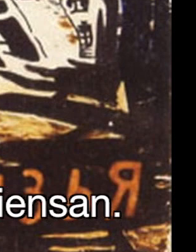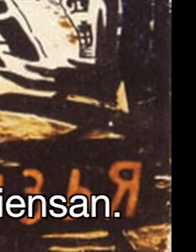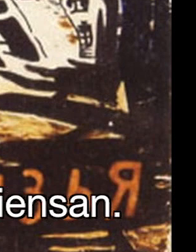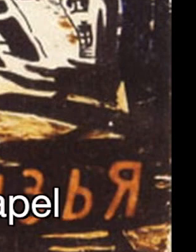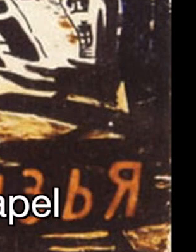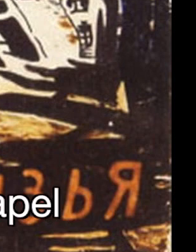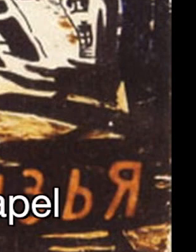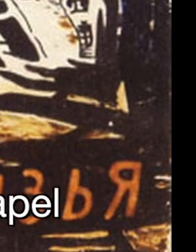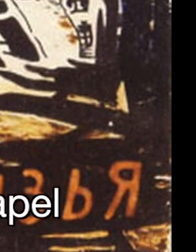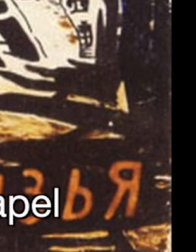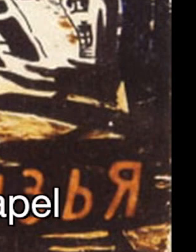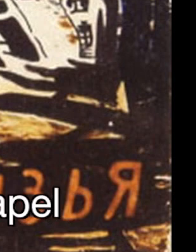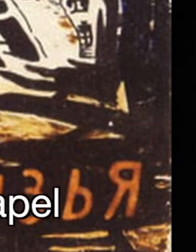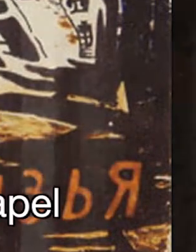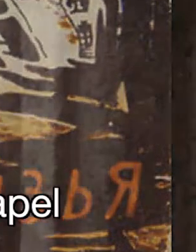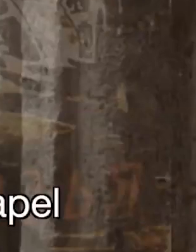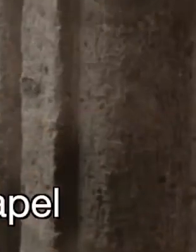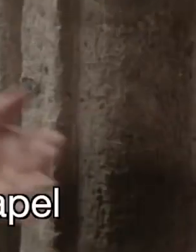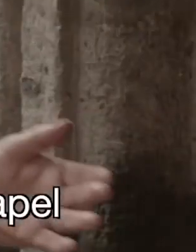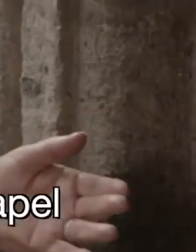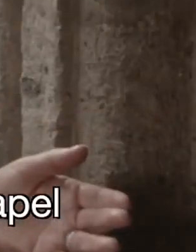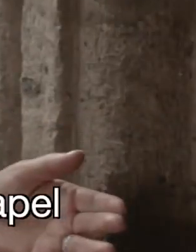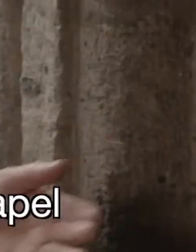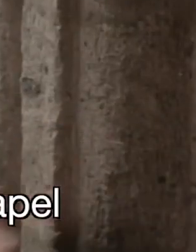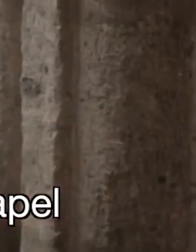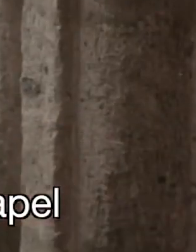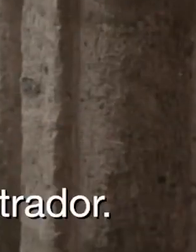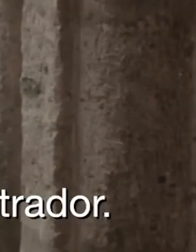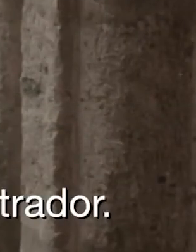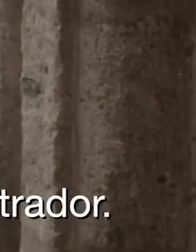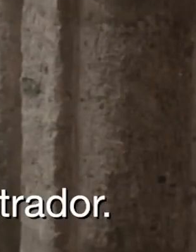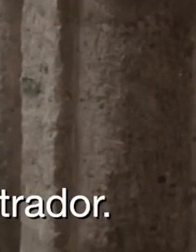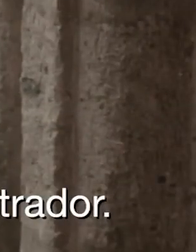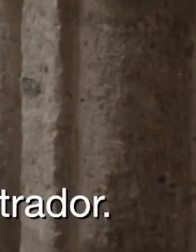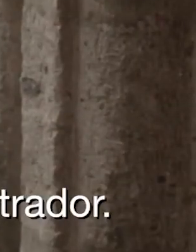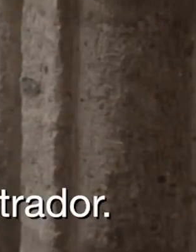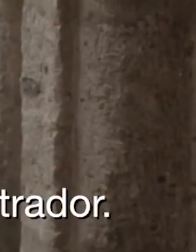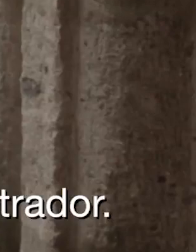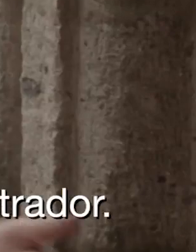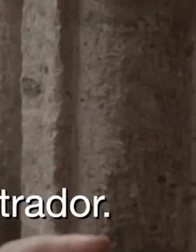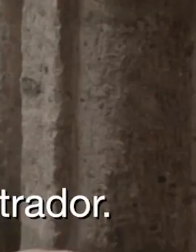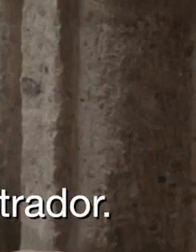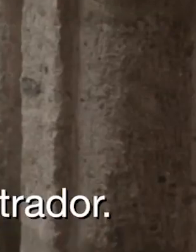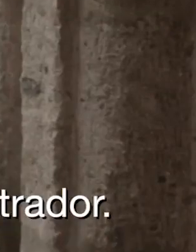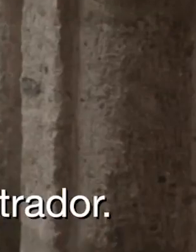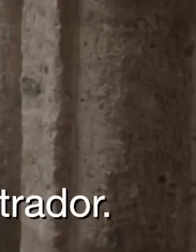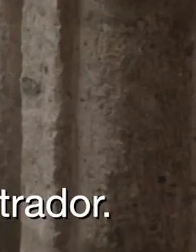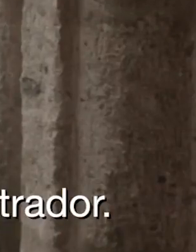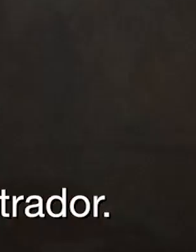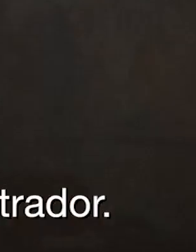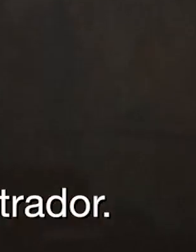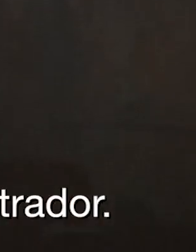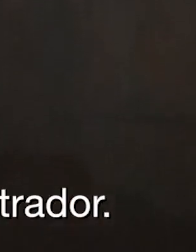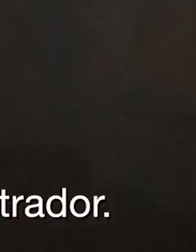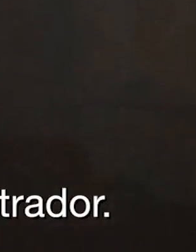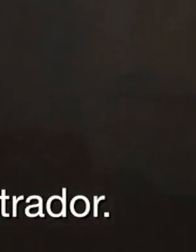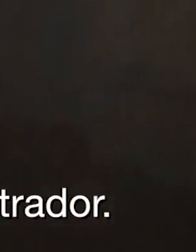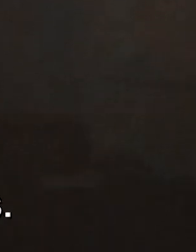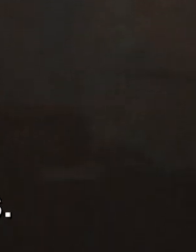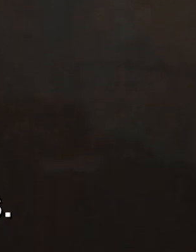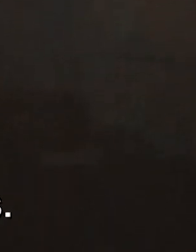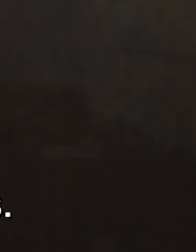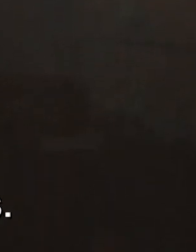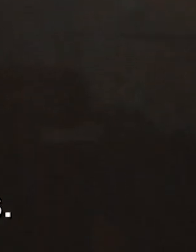everybody thinks. He was like, if an actor can't be in a movie, he worked like a waiter or taxi driver. So Ilya was book